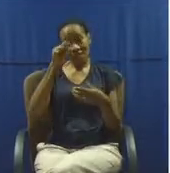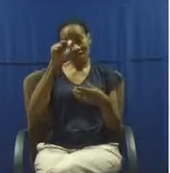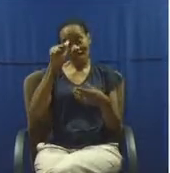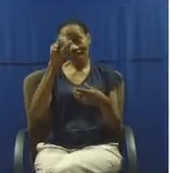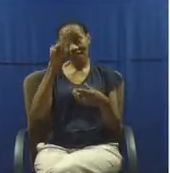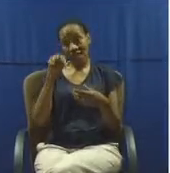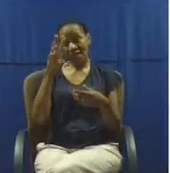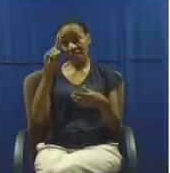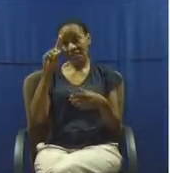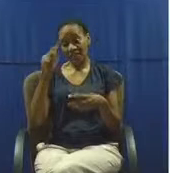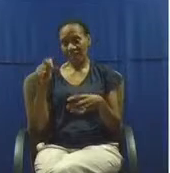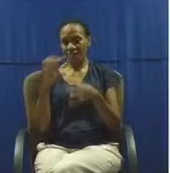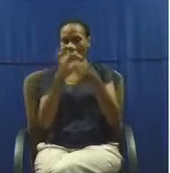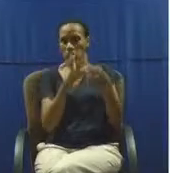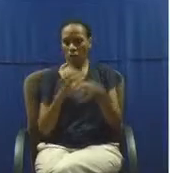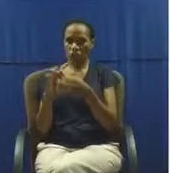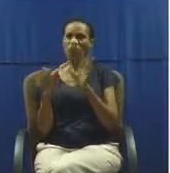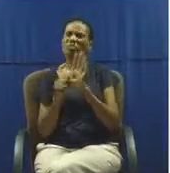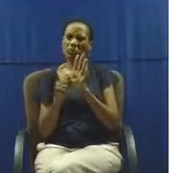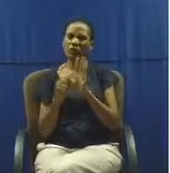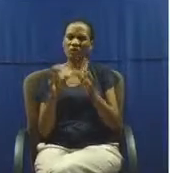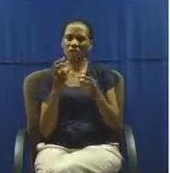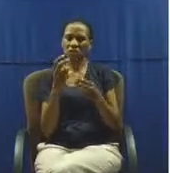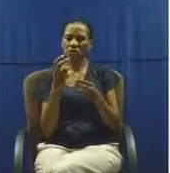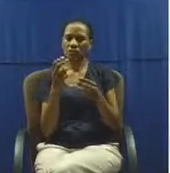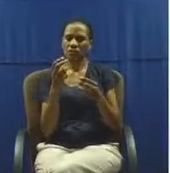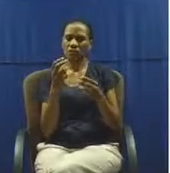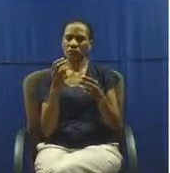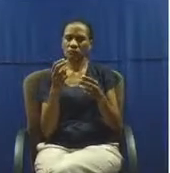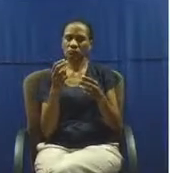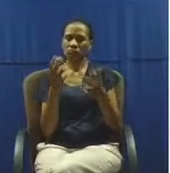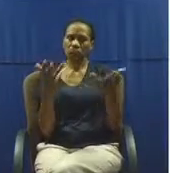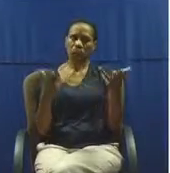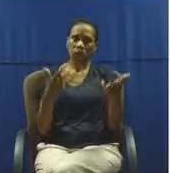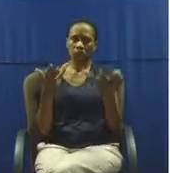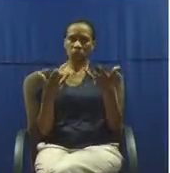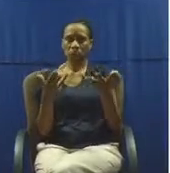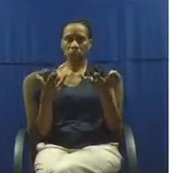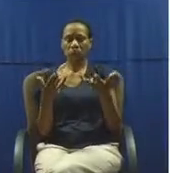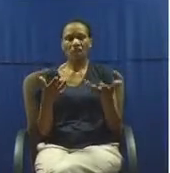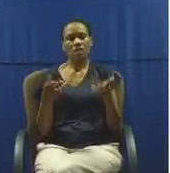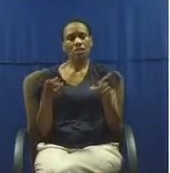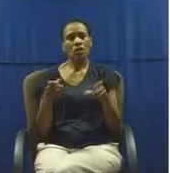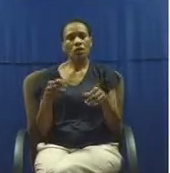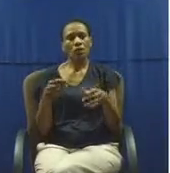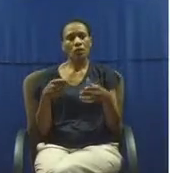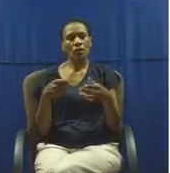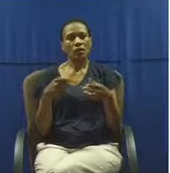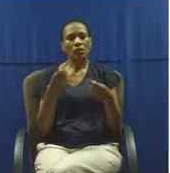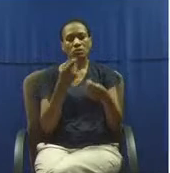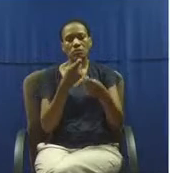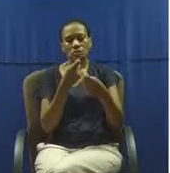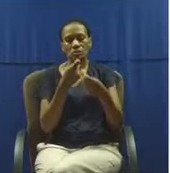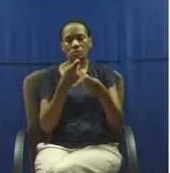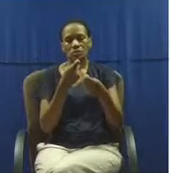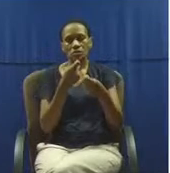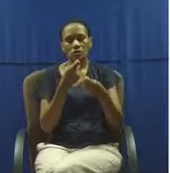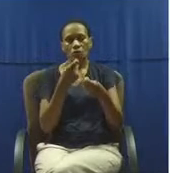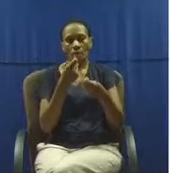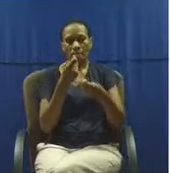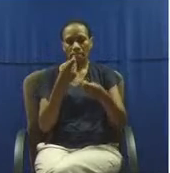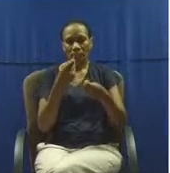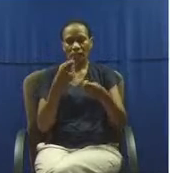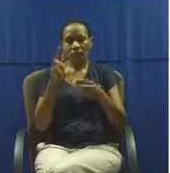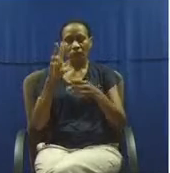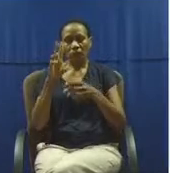and Dinel is very, very critical from a procurement point of view and from a supply point of